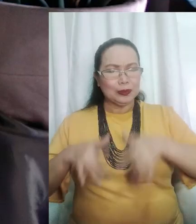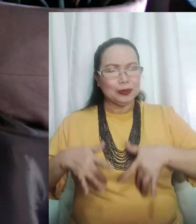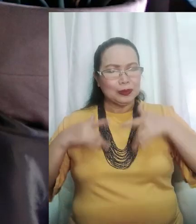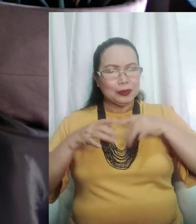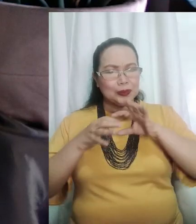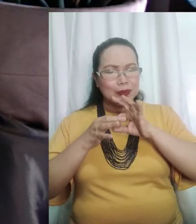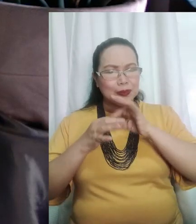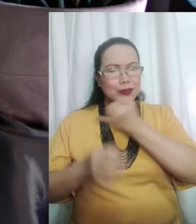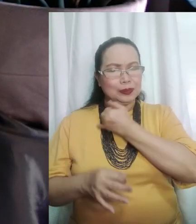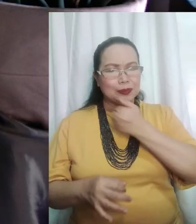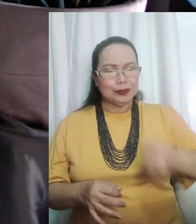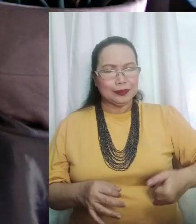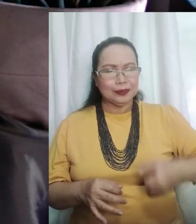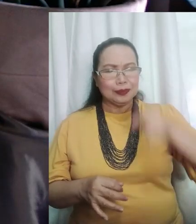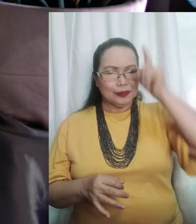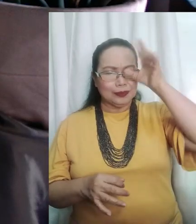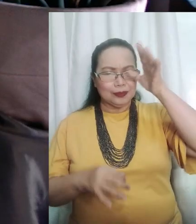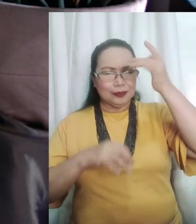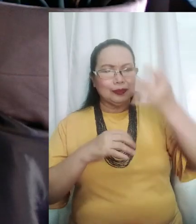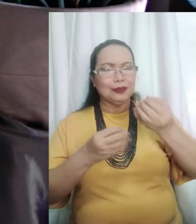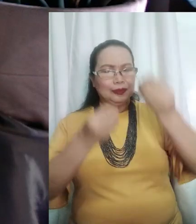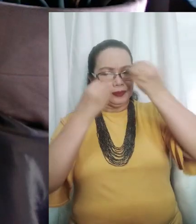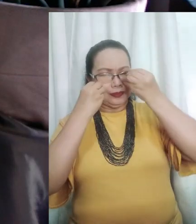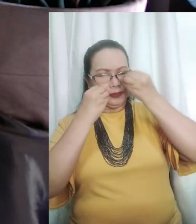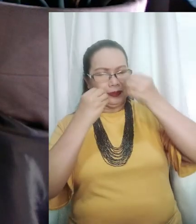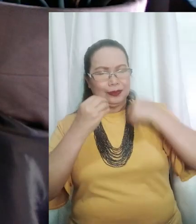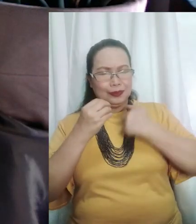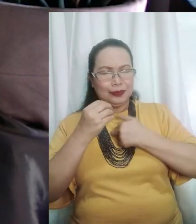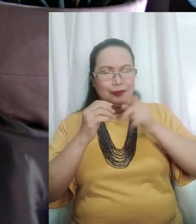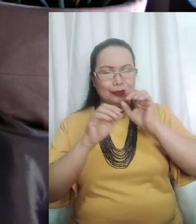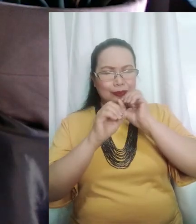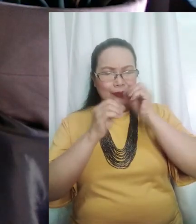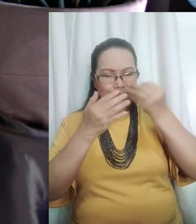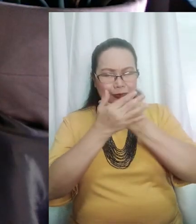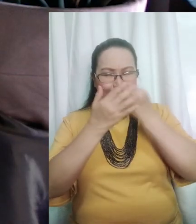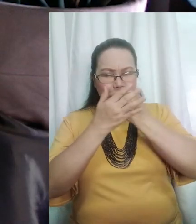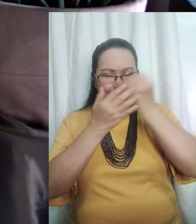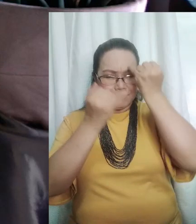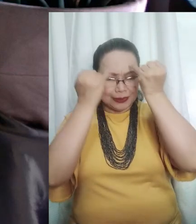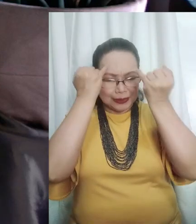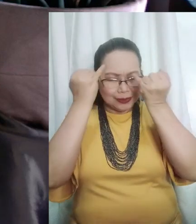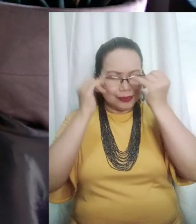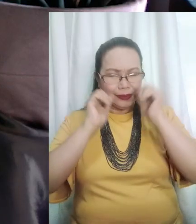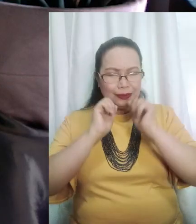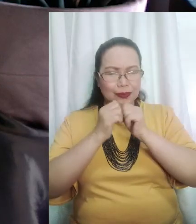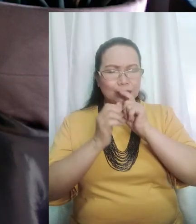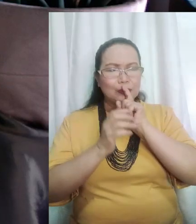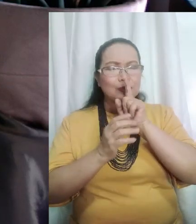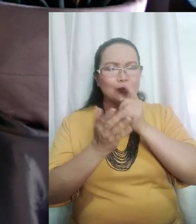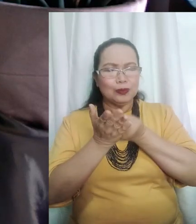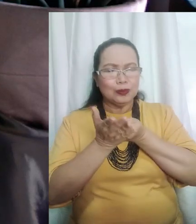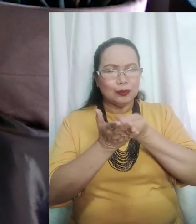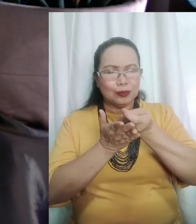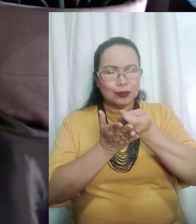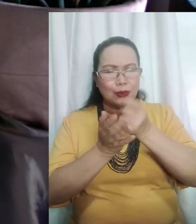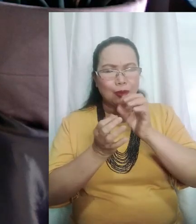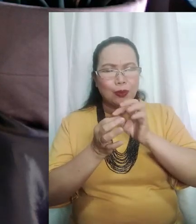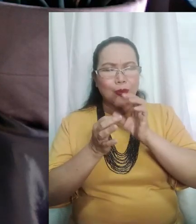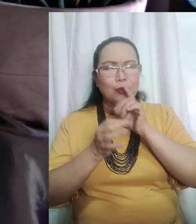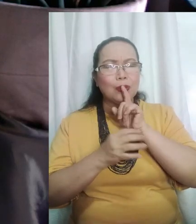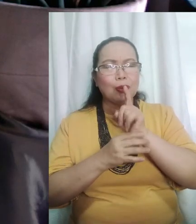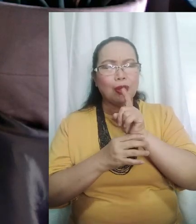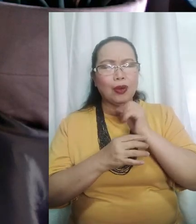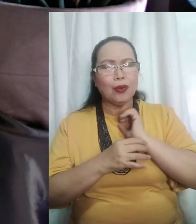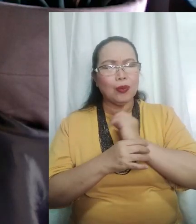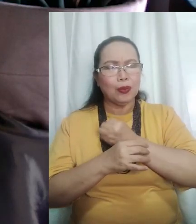learn, that you would be the one to teach us your fresh insights and the truth, that the way it